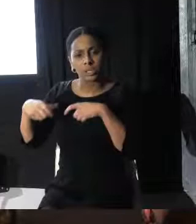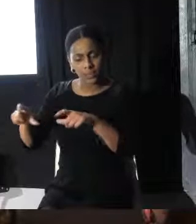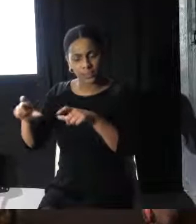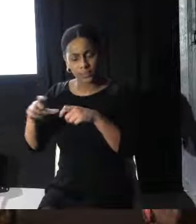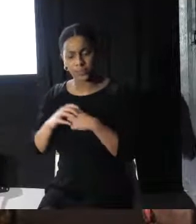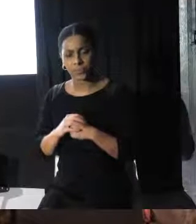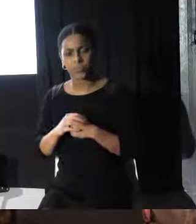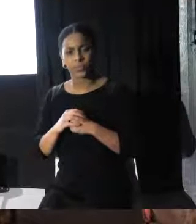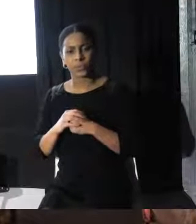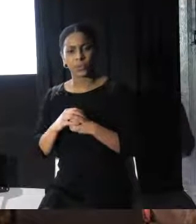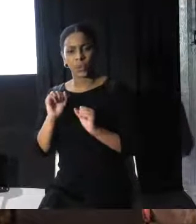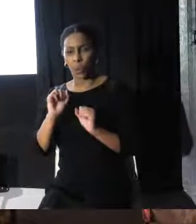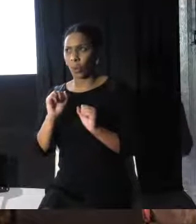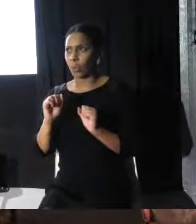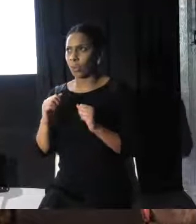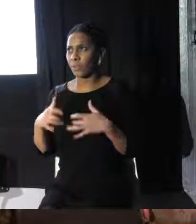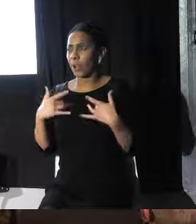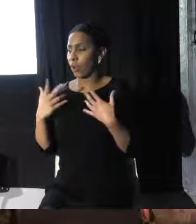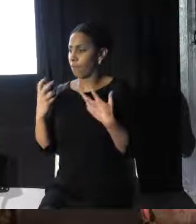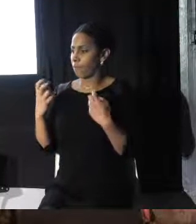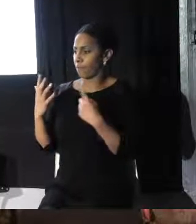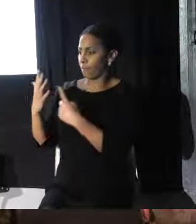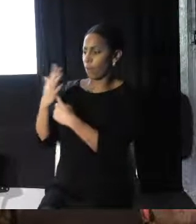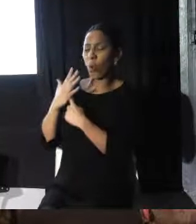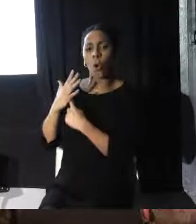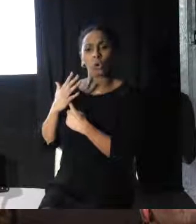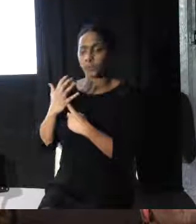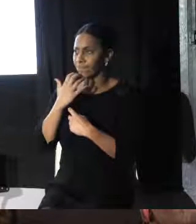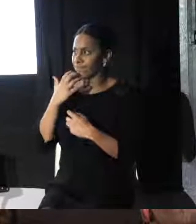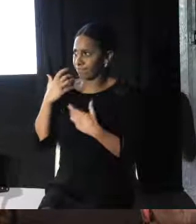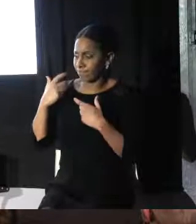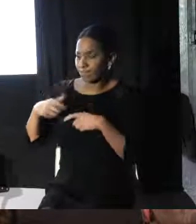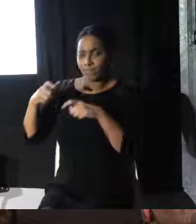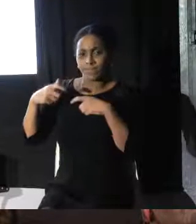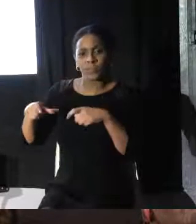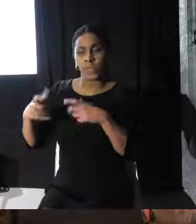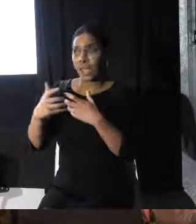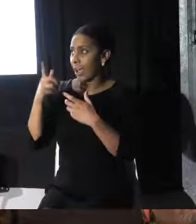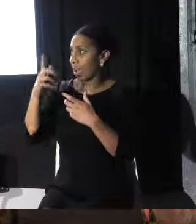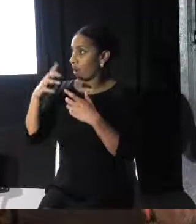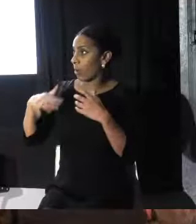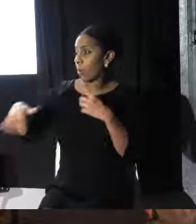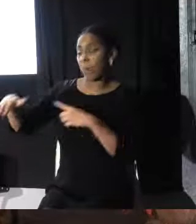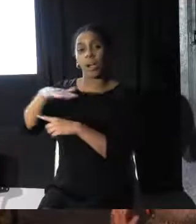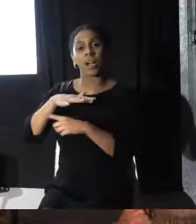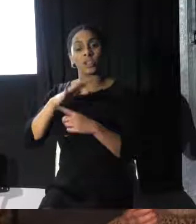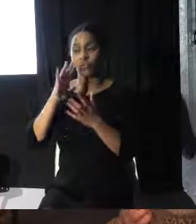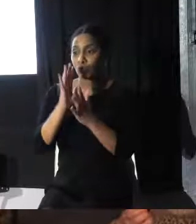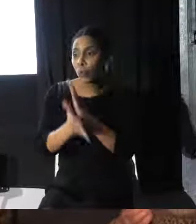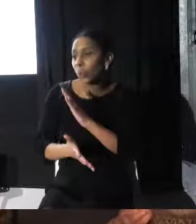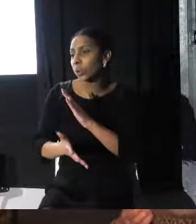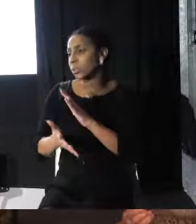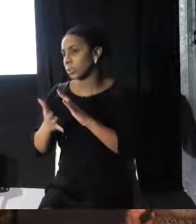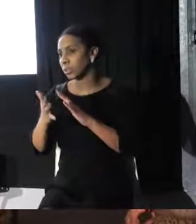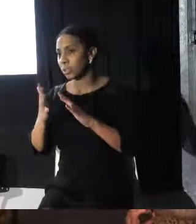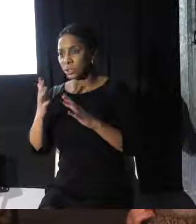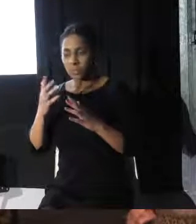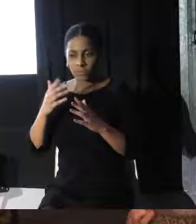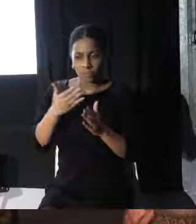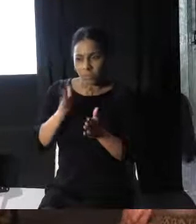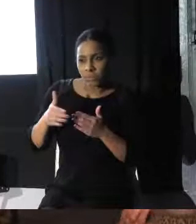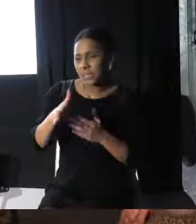that notion of being forced, sort of duress, how empires ruined, contour and carve through the psychic and material